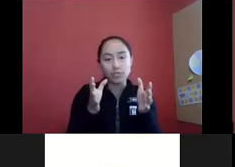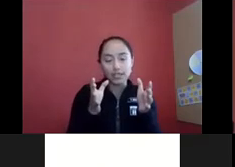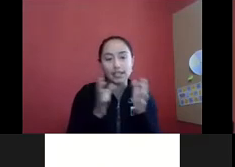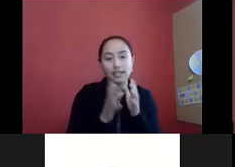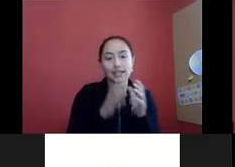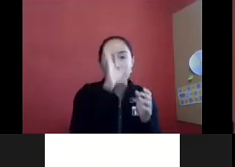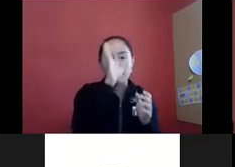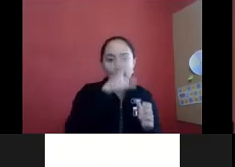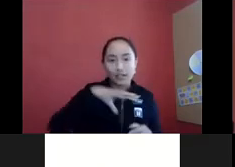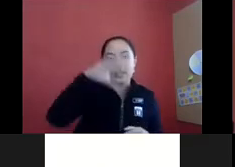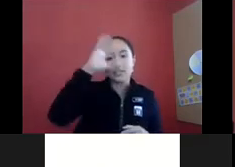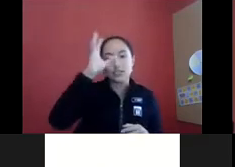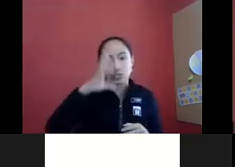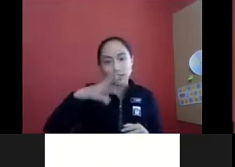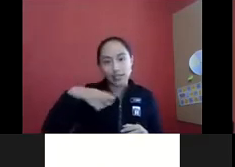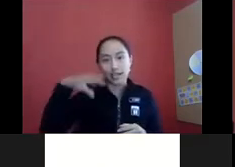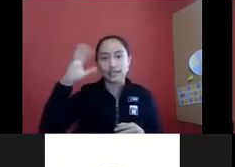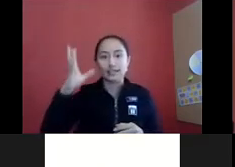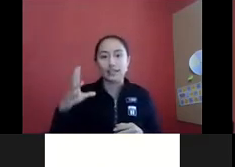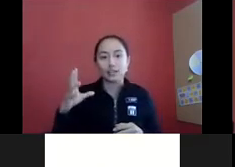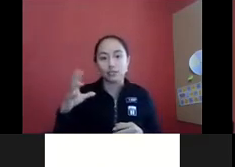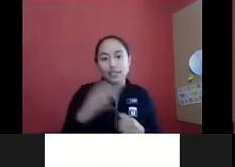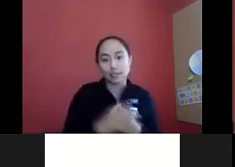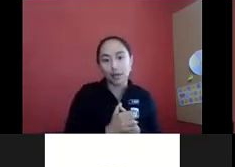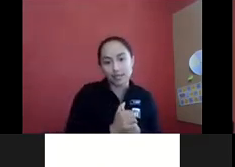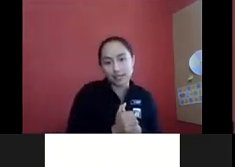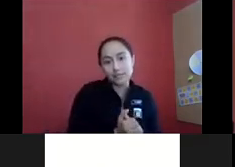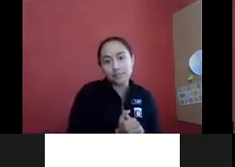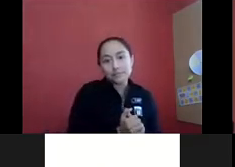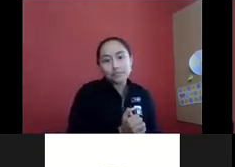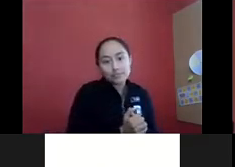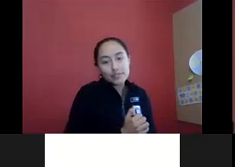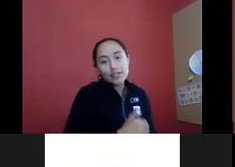it's reading, can have like a storyline reading the